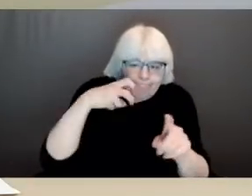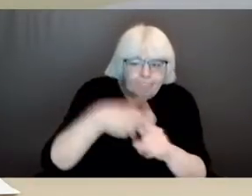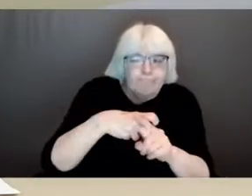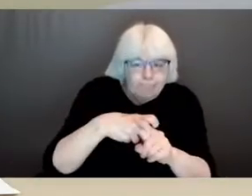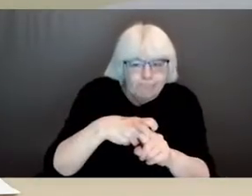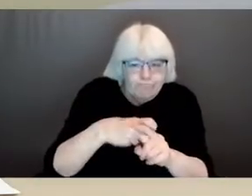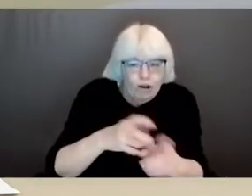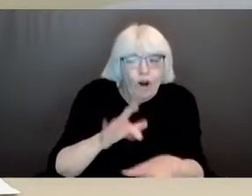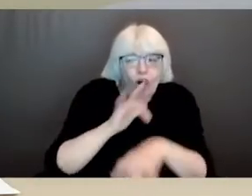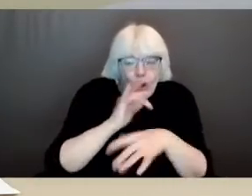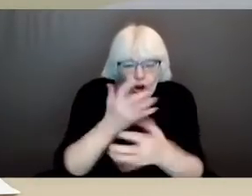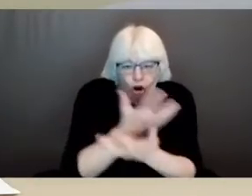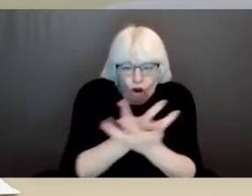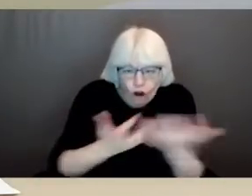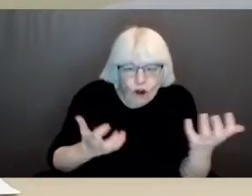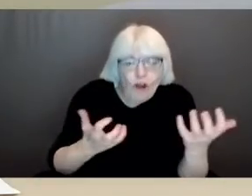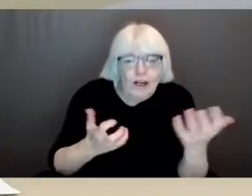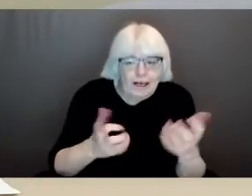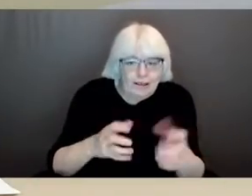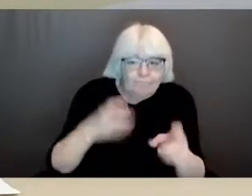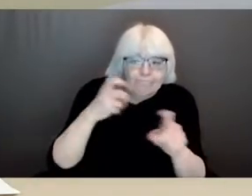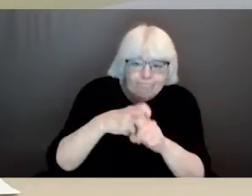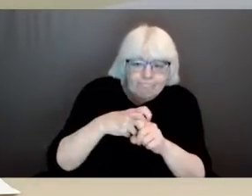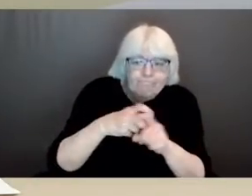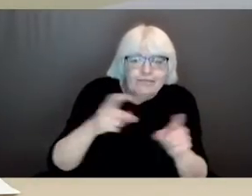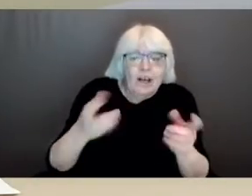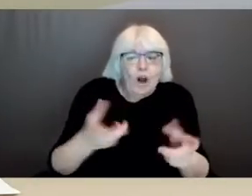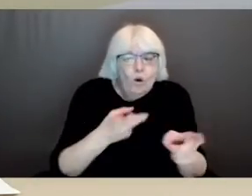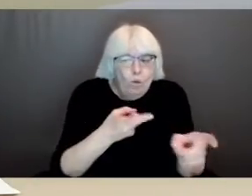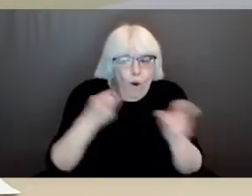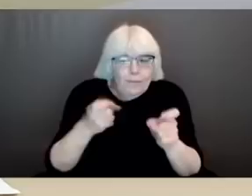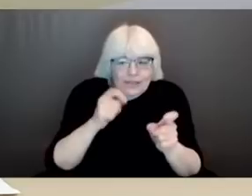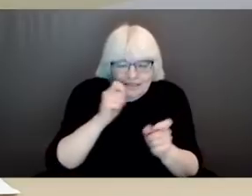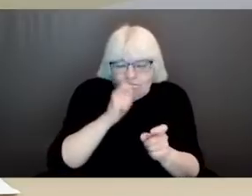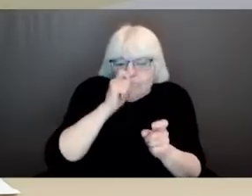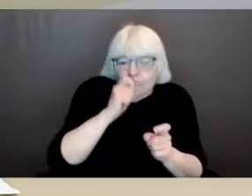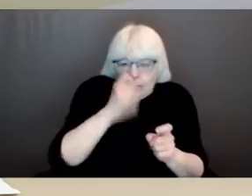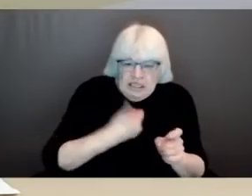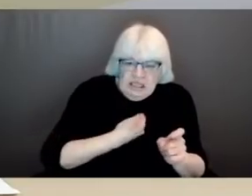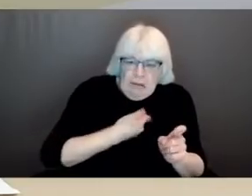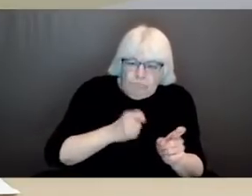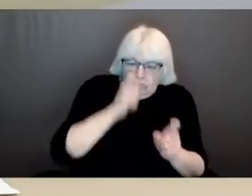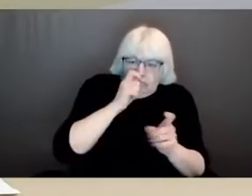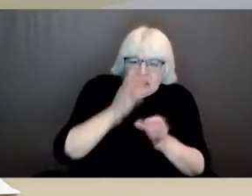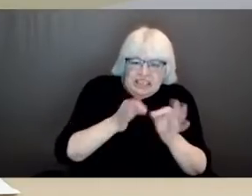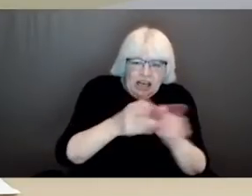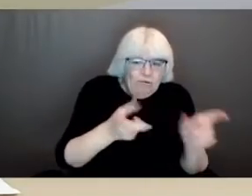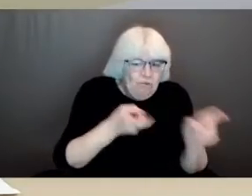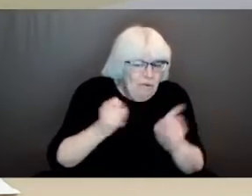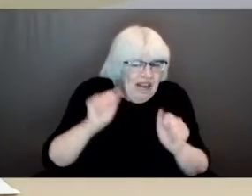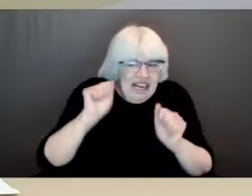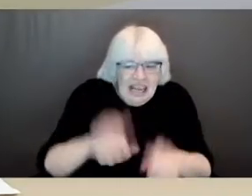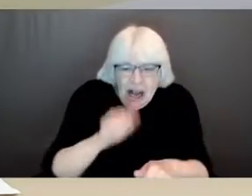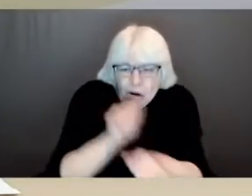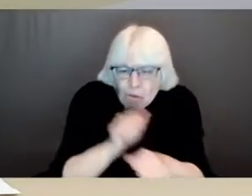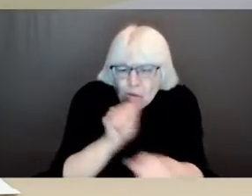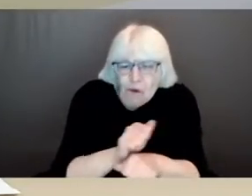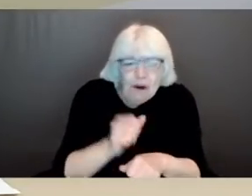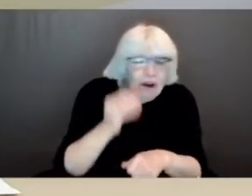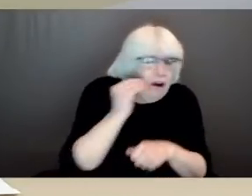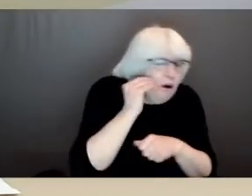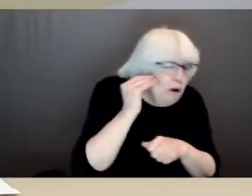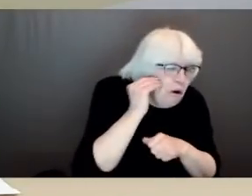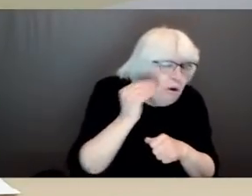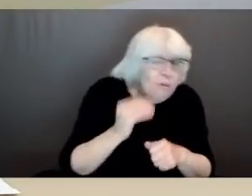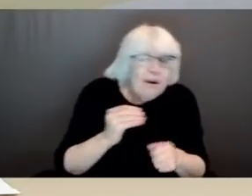Rapid antigen tests are self-administered screening tests that can be used in workplaces or at home. Lab-based PCR tests